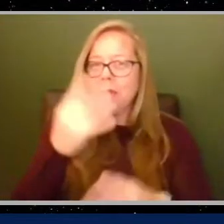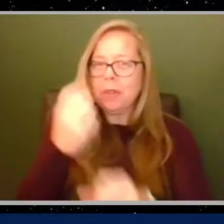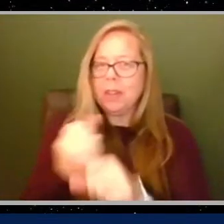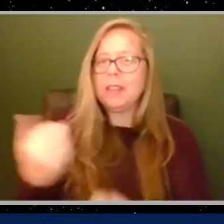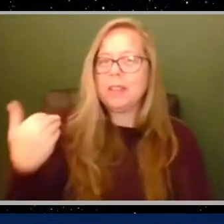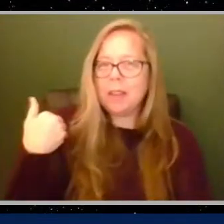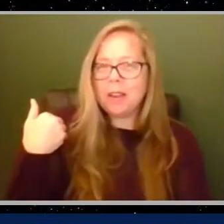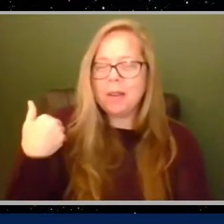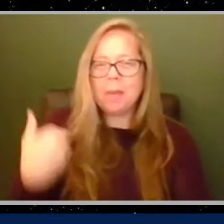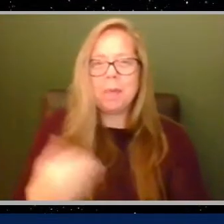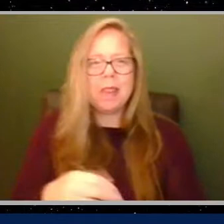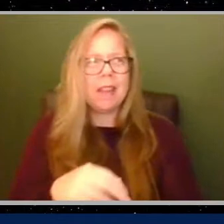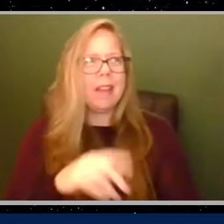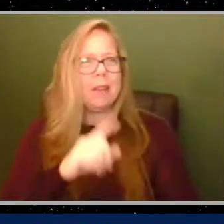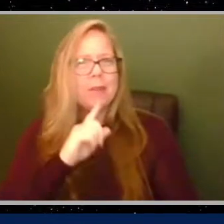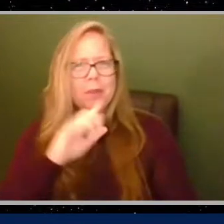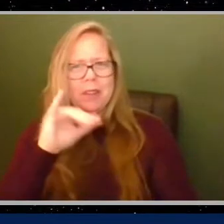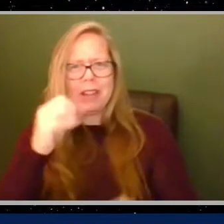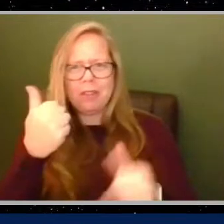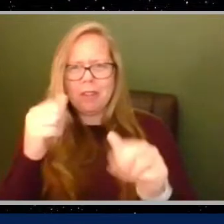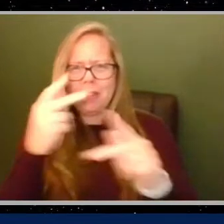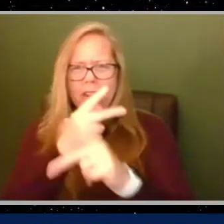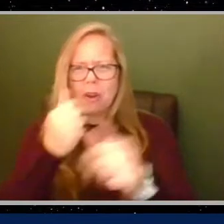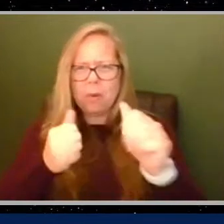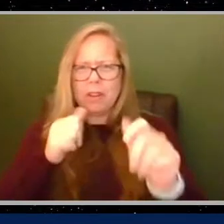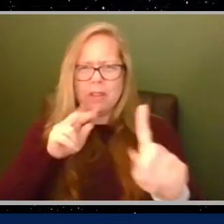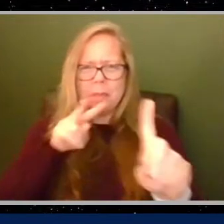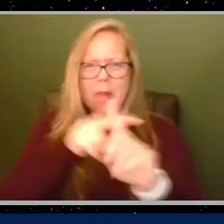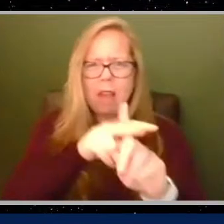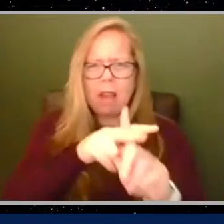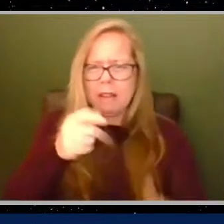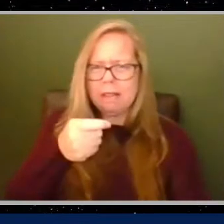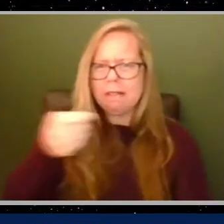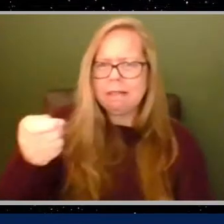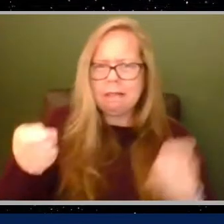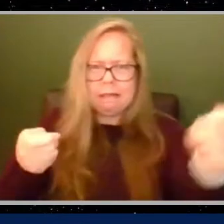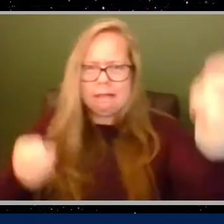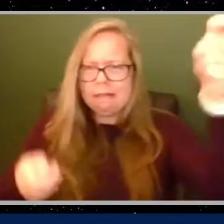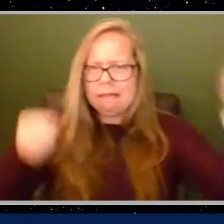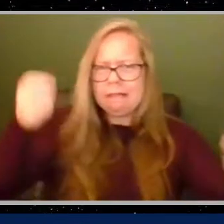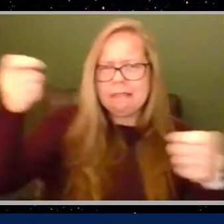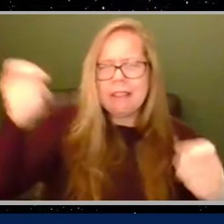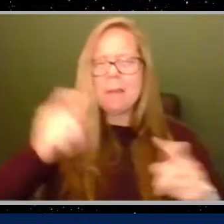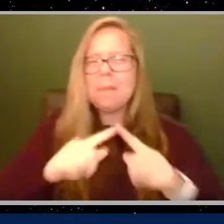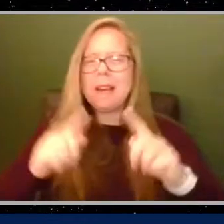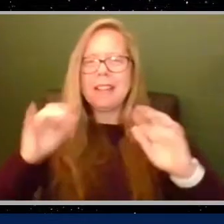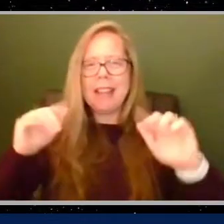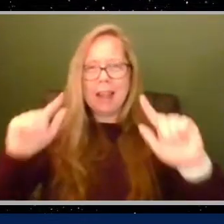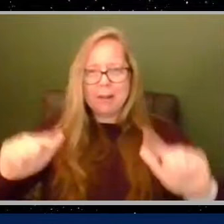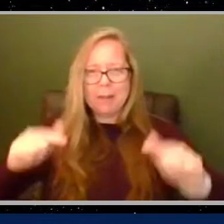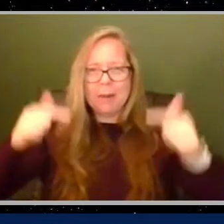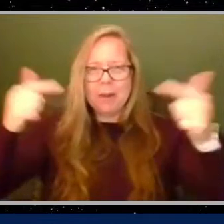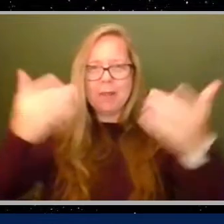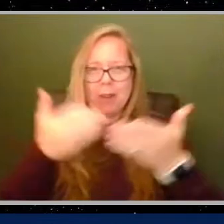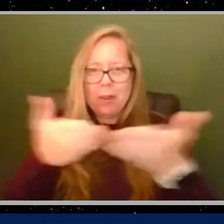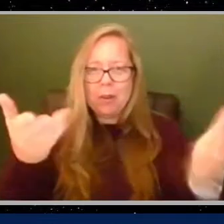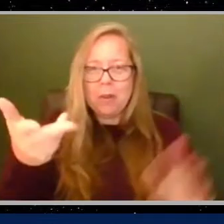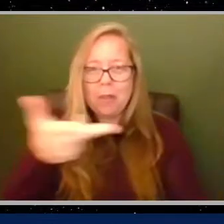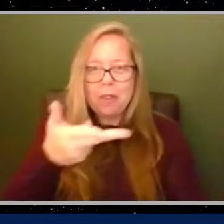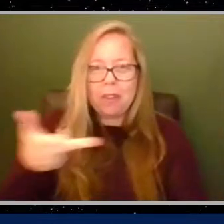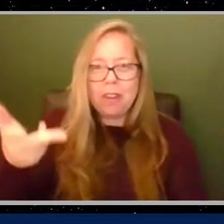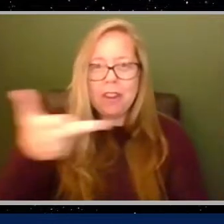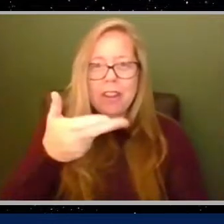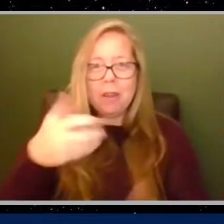Trying to figure out which cable needed to be plugged into where. Yeah. But I am going to turn the show over to y'all. Summer, if you want to do a